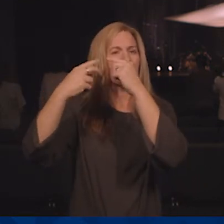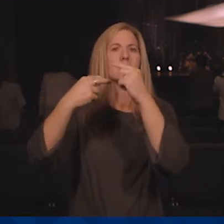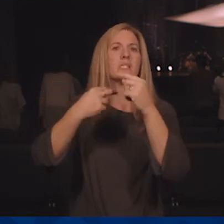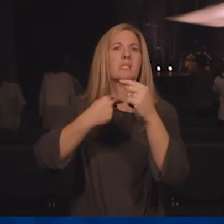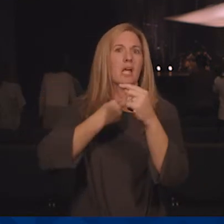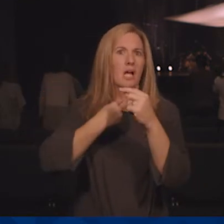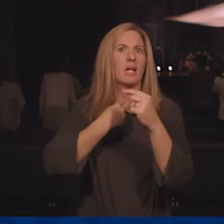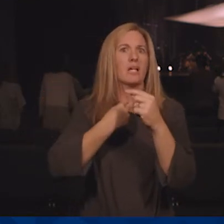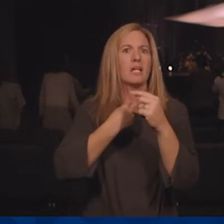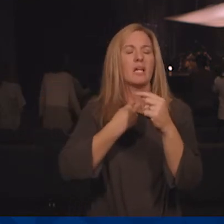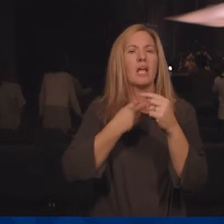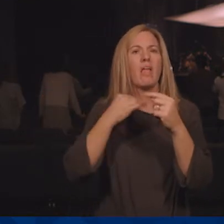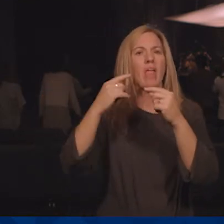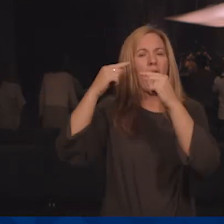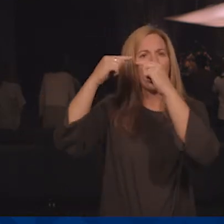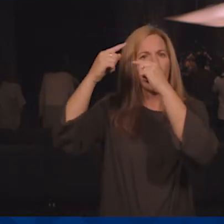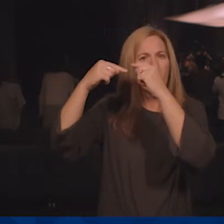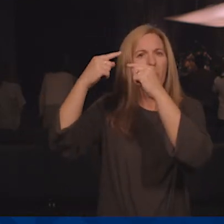are like